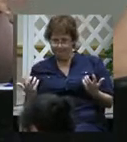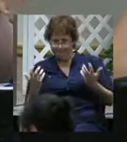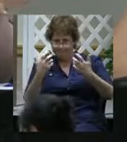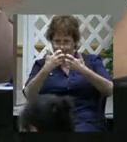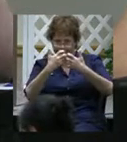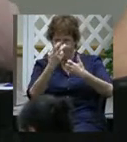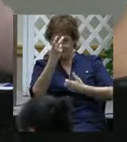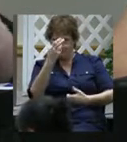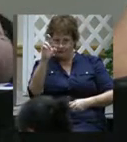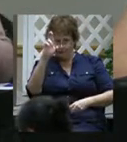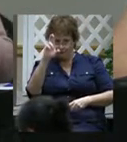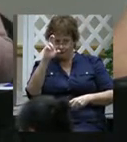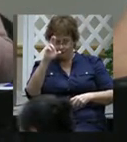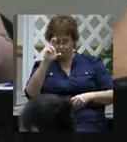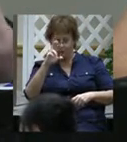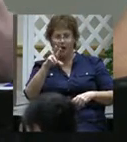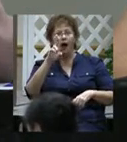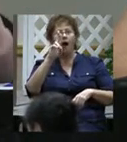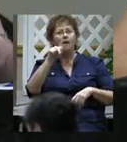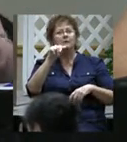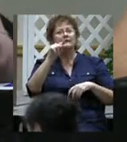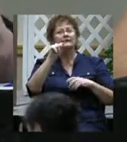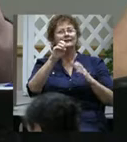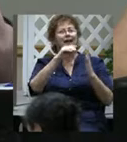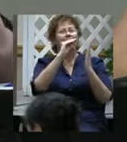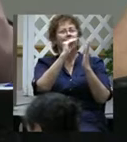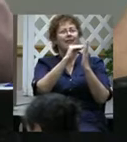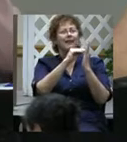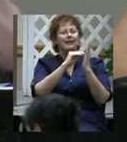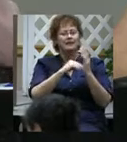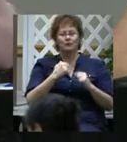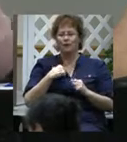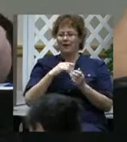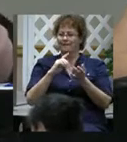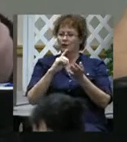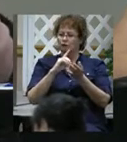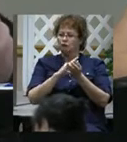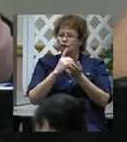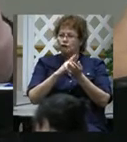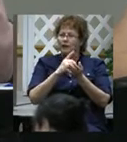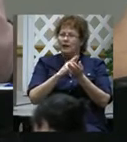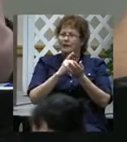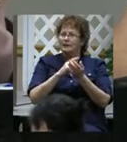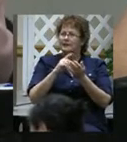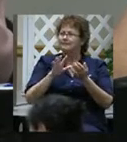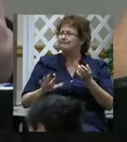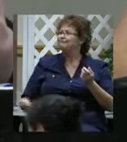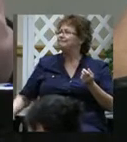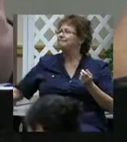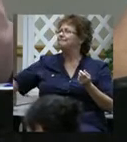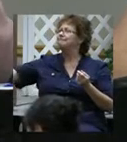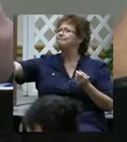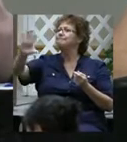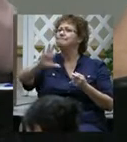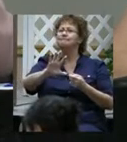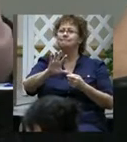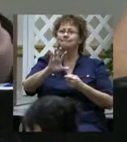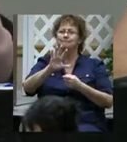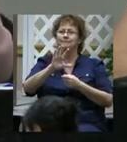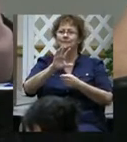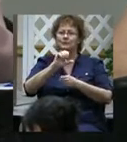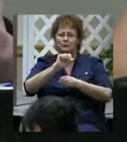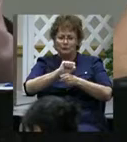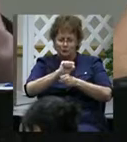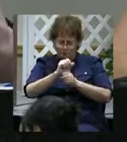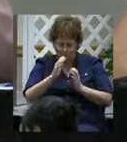resources the updated list. We have a directory for every bilingual employee who's certified and in